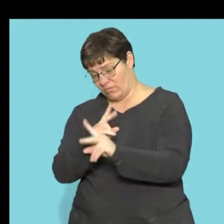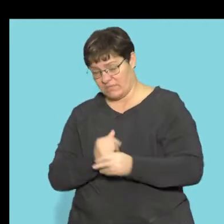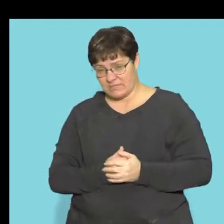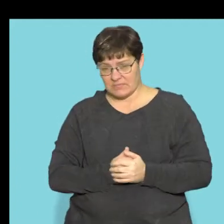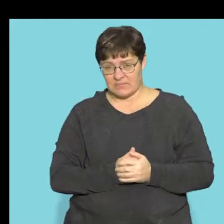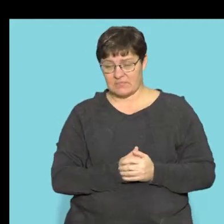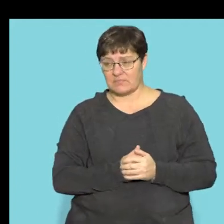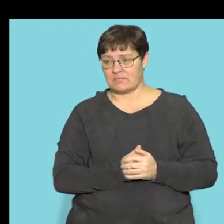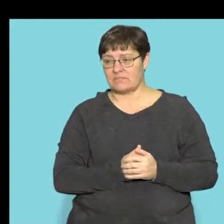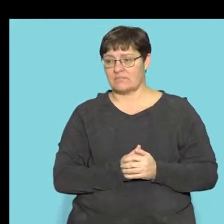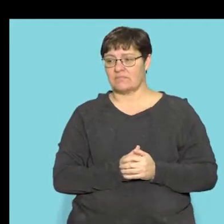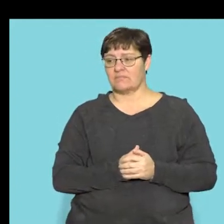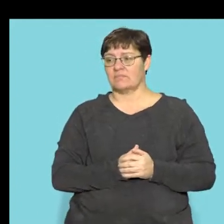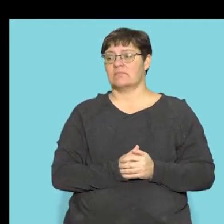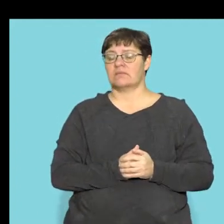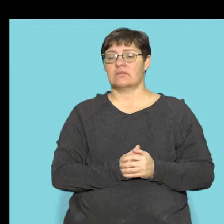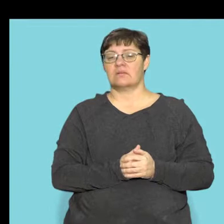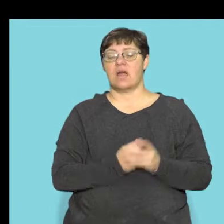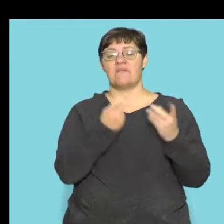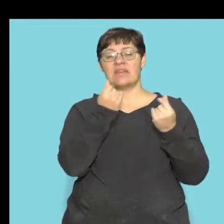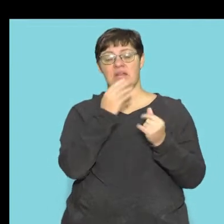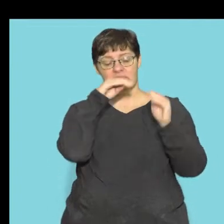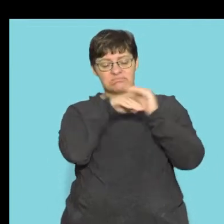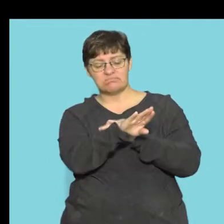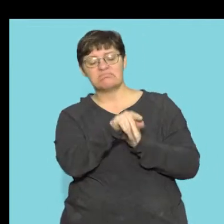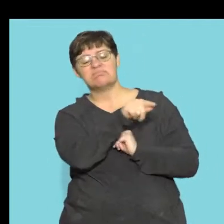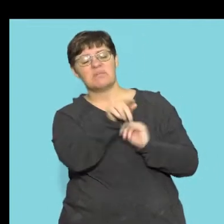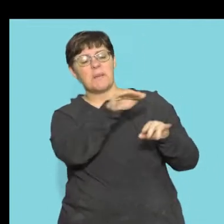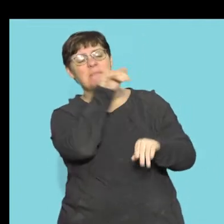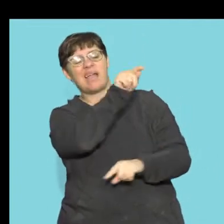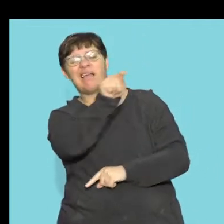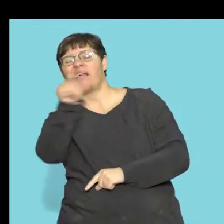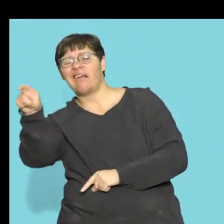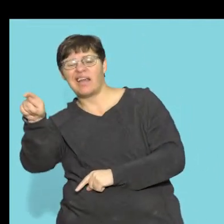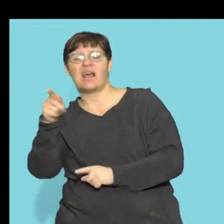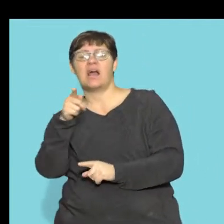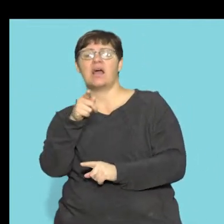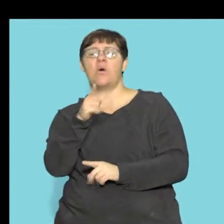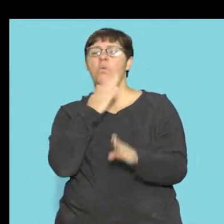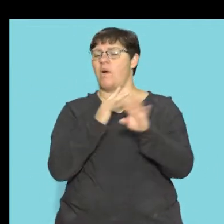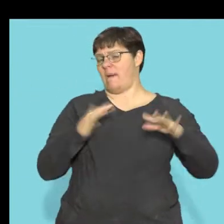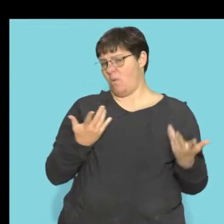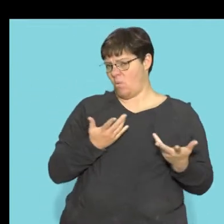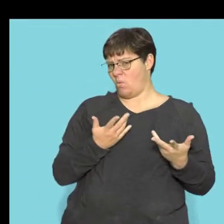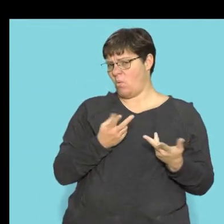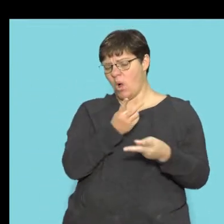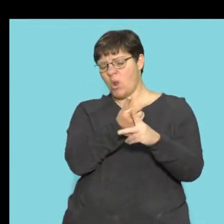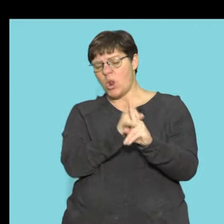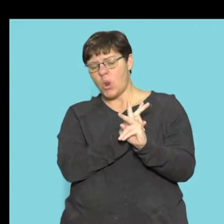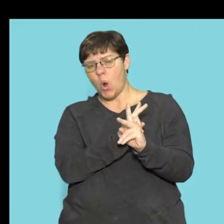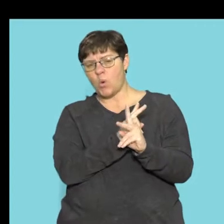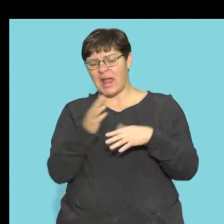loan. Also, how do financial institutions work with respect to loans? So how do they